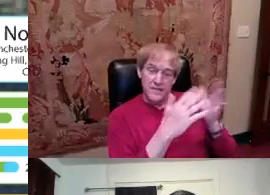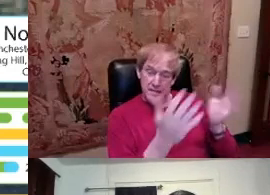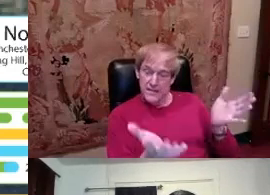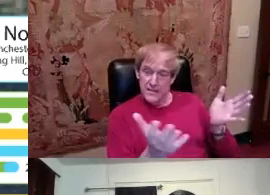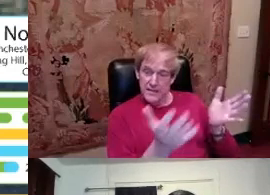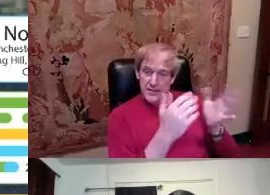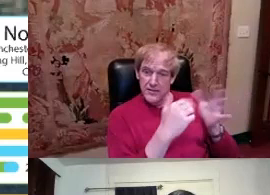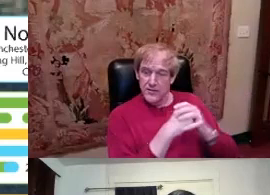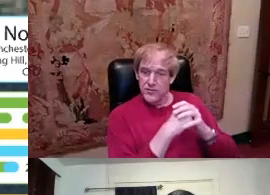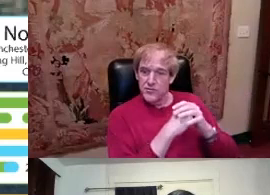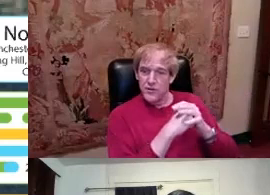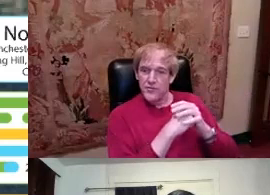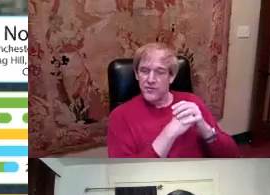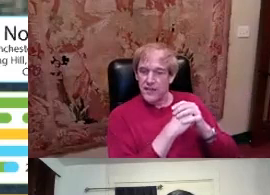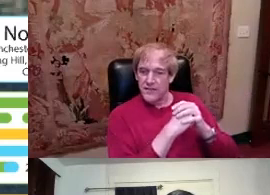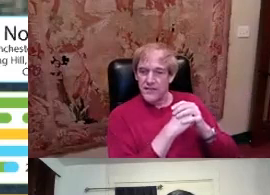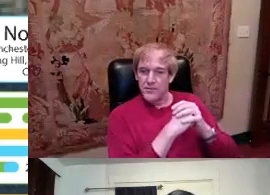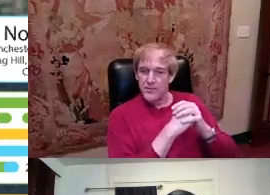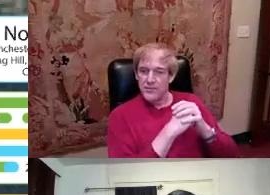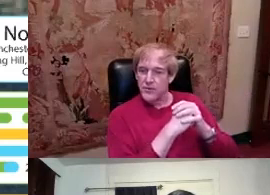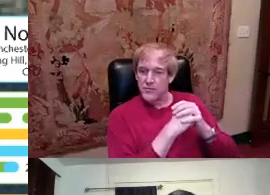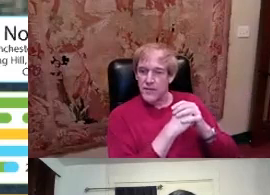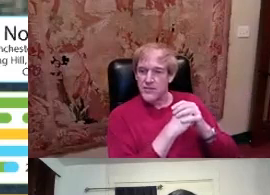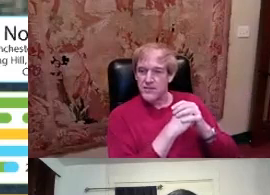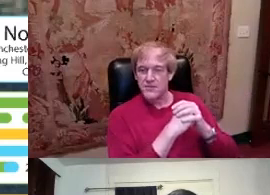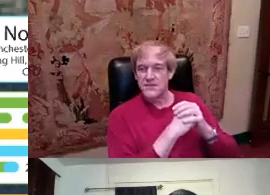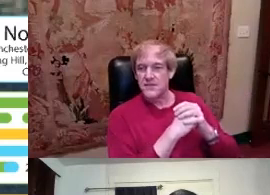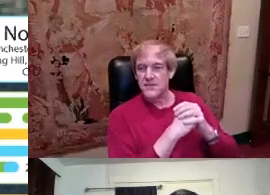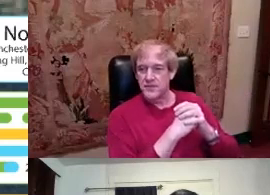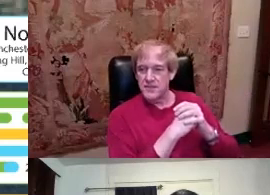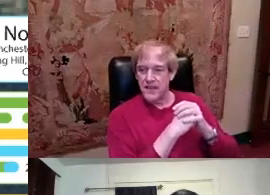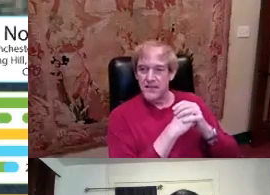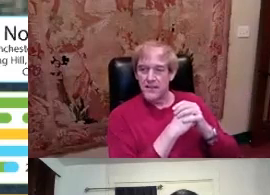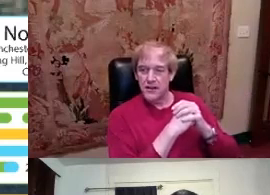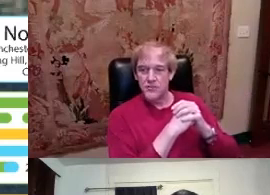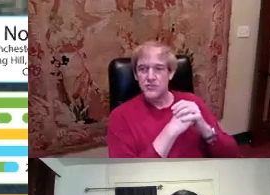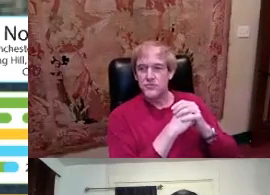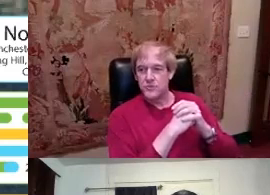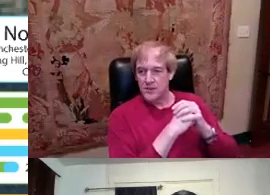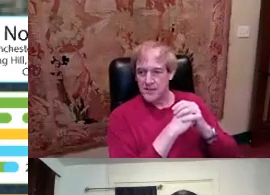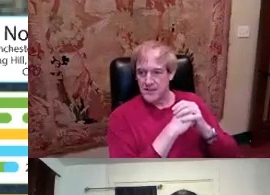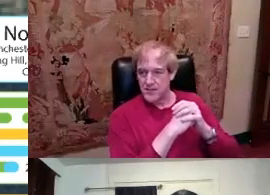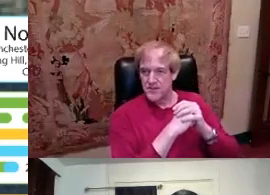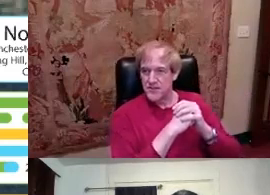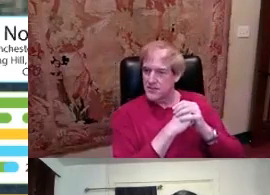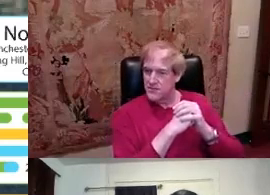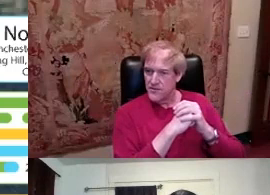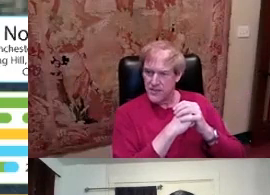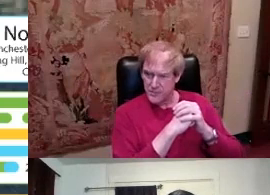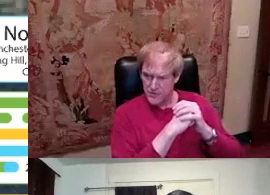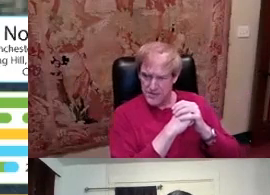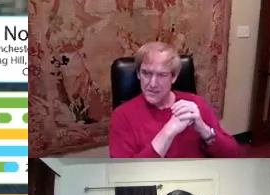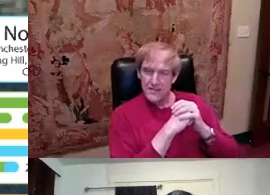fact, in the two most affected neighborhoods, both Manchester and Central Northside, there are 2 organizations in each of